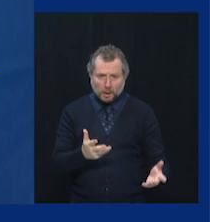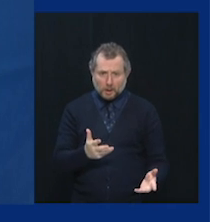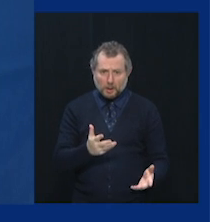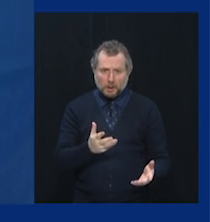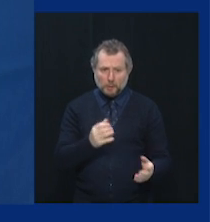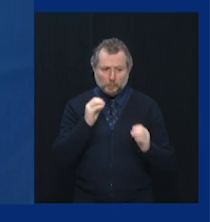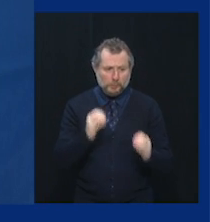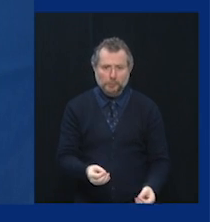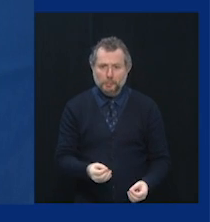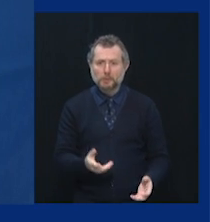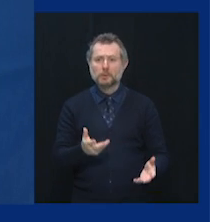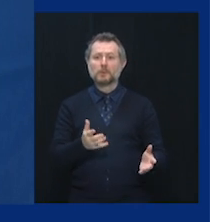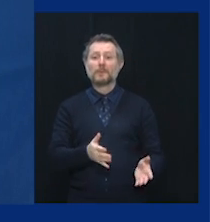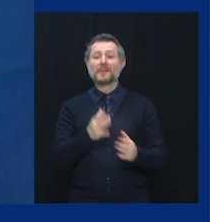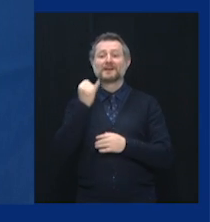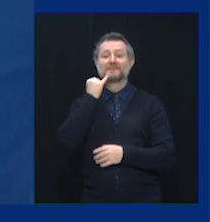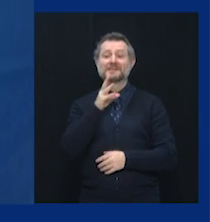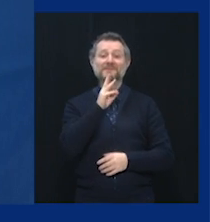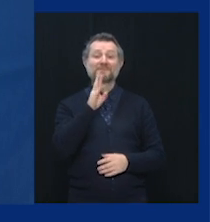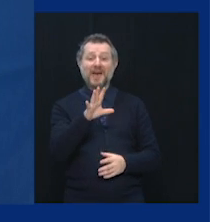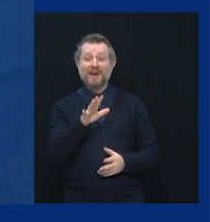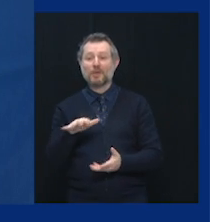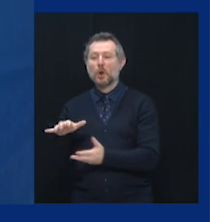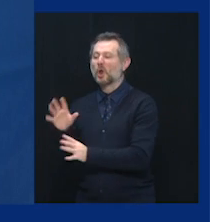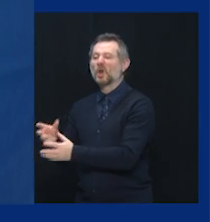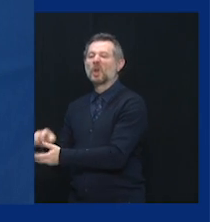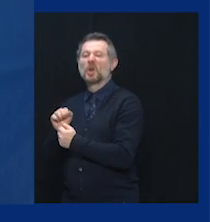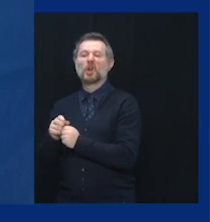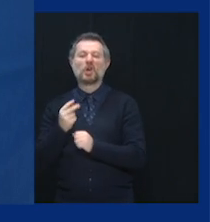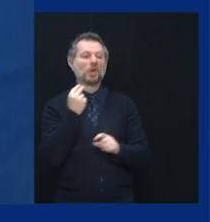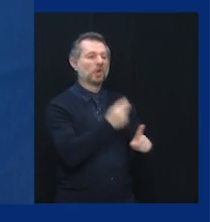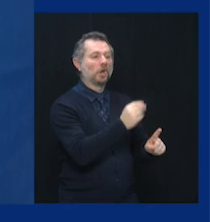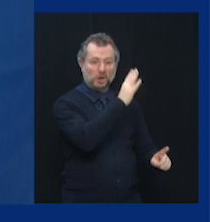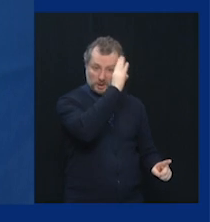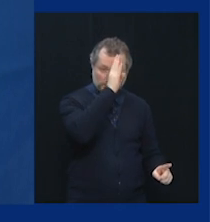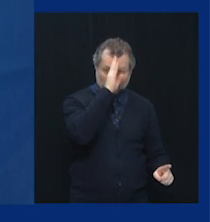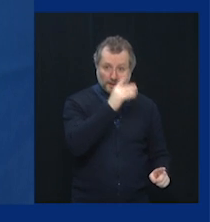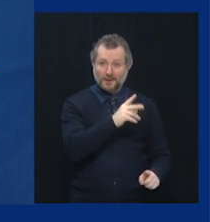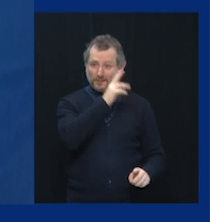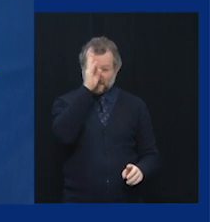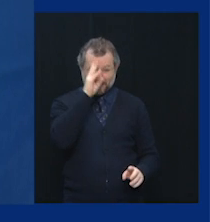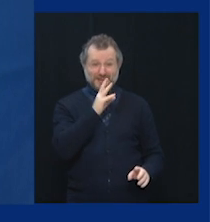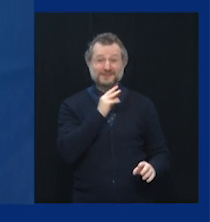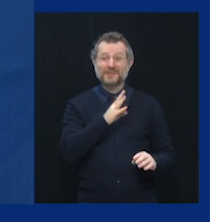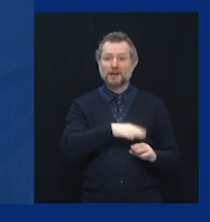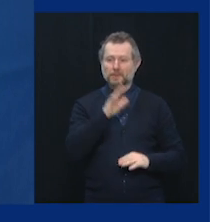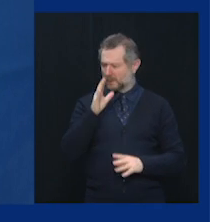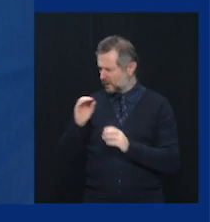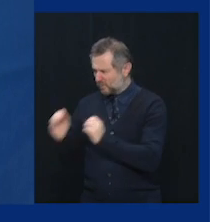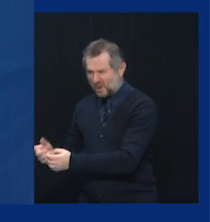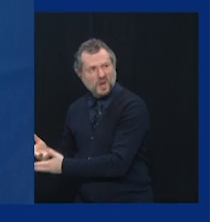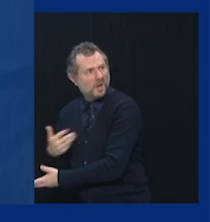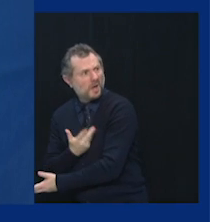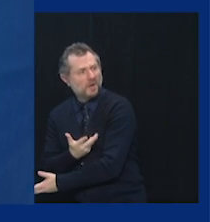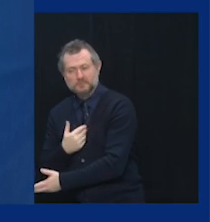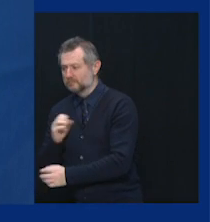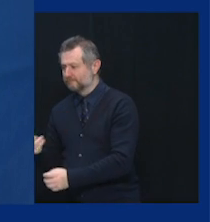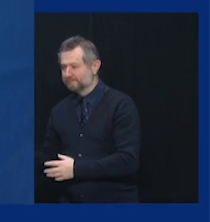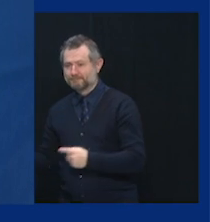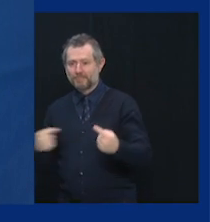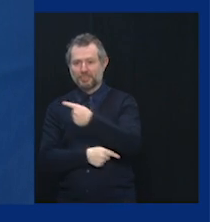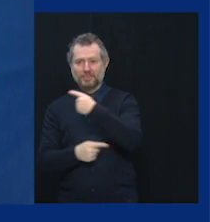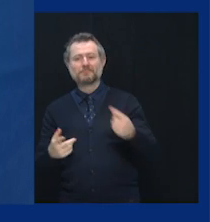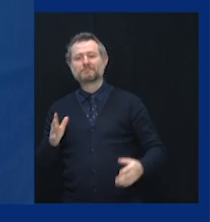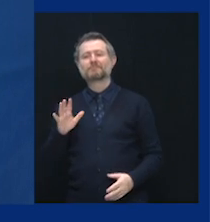to hospital workers, then the 65-year-olds don't get it. So please follow the Department